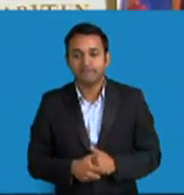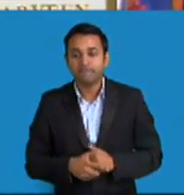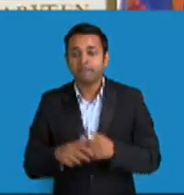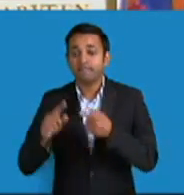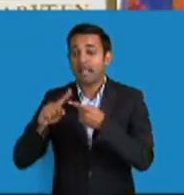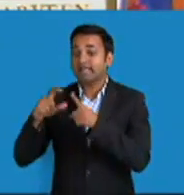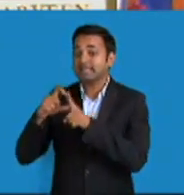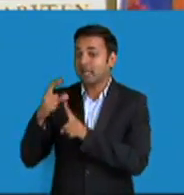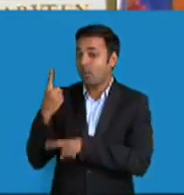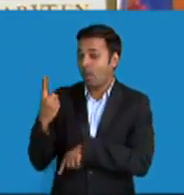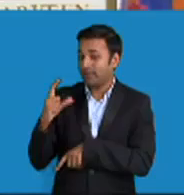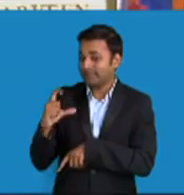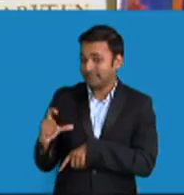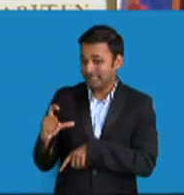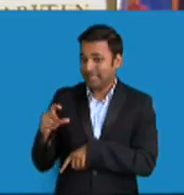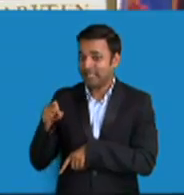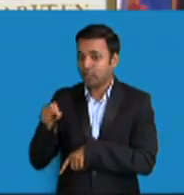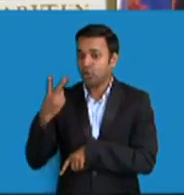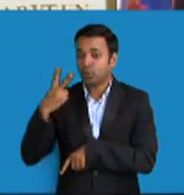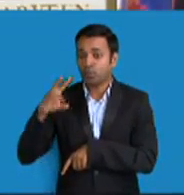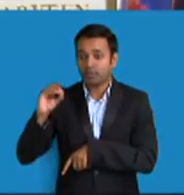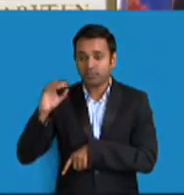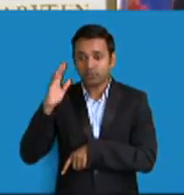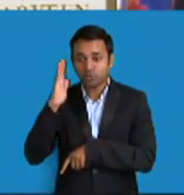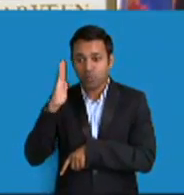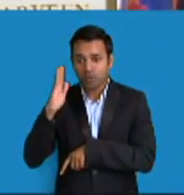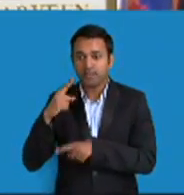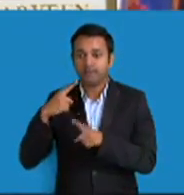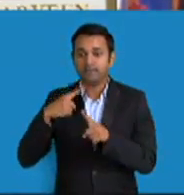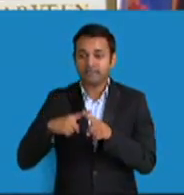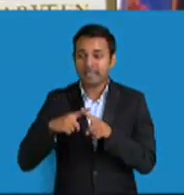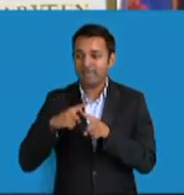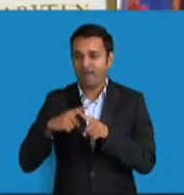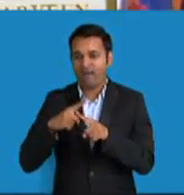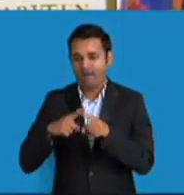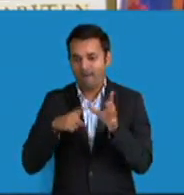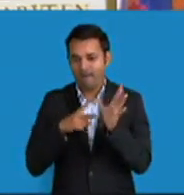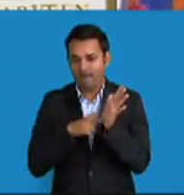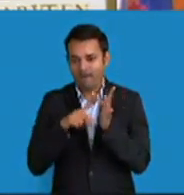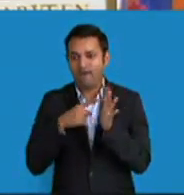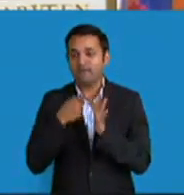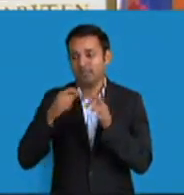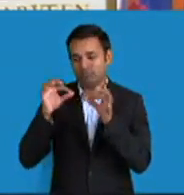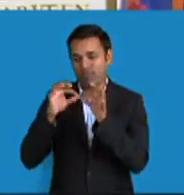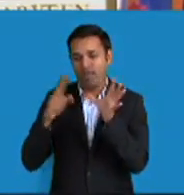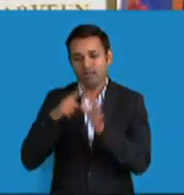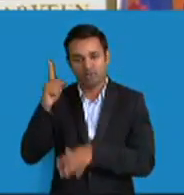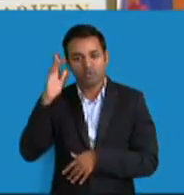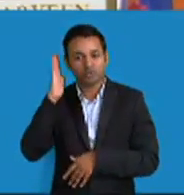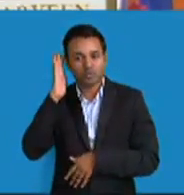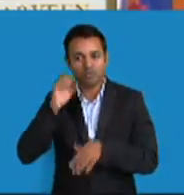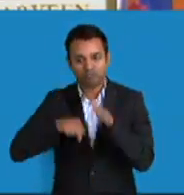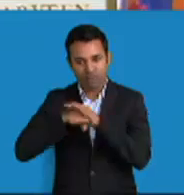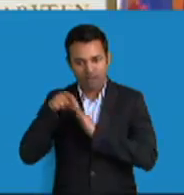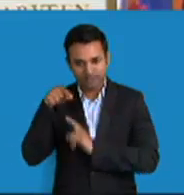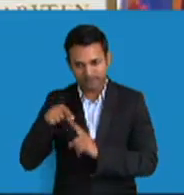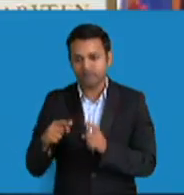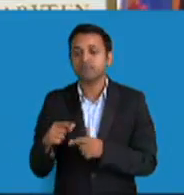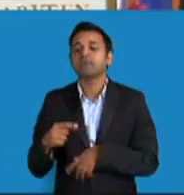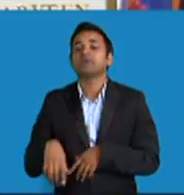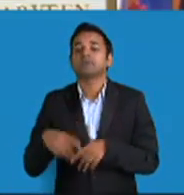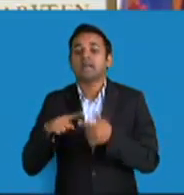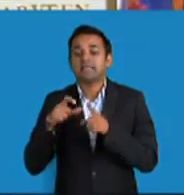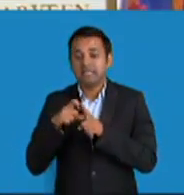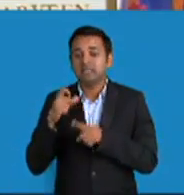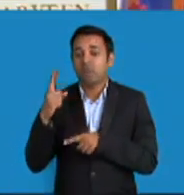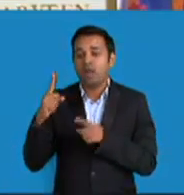ED1C, there are 20 schools. Xavier College in Bar is the top school, Madam Speaker. And ED1D, there are 22 schools in that